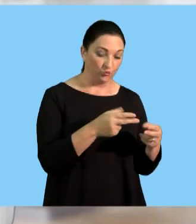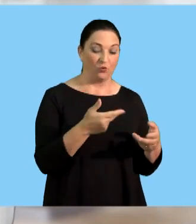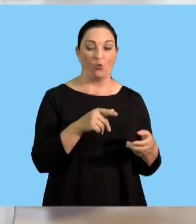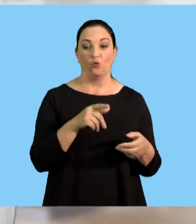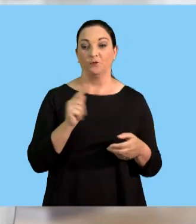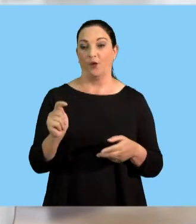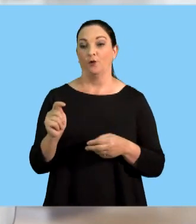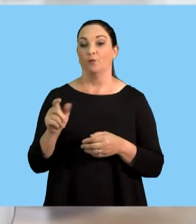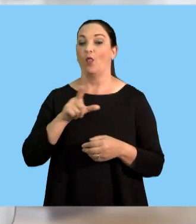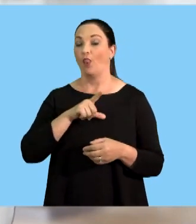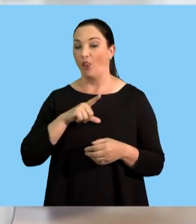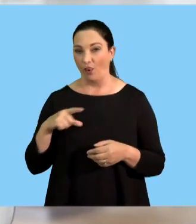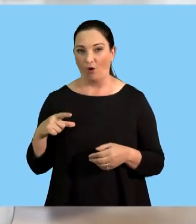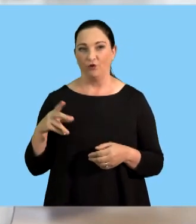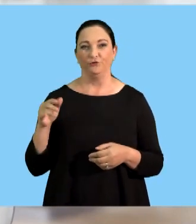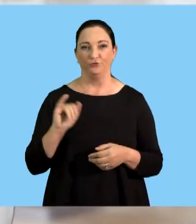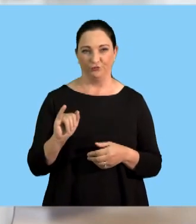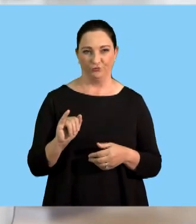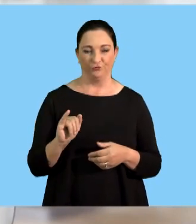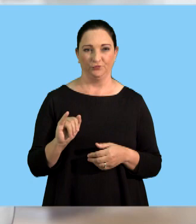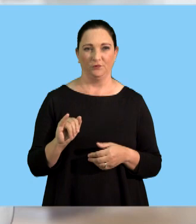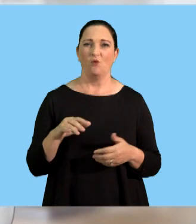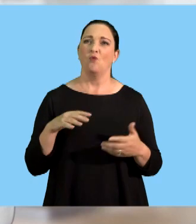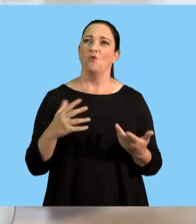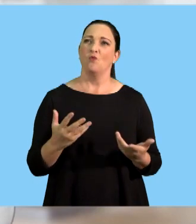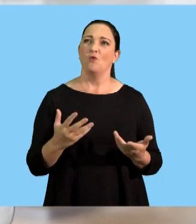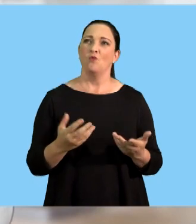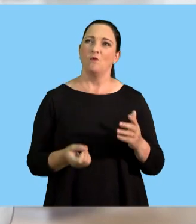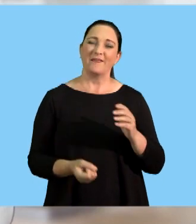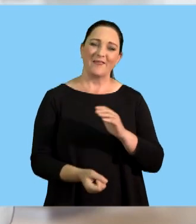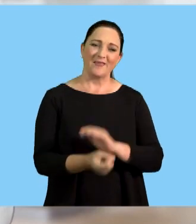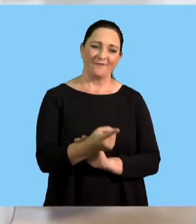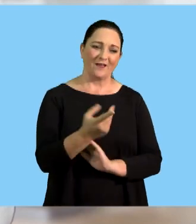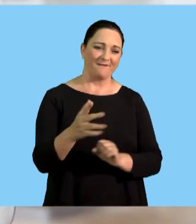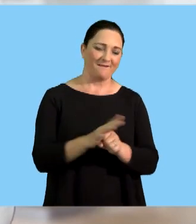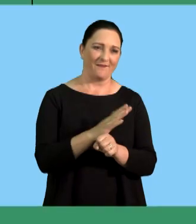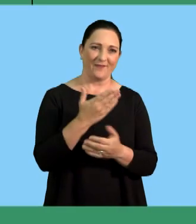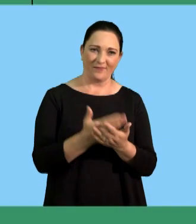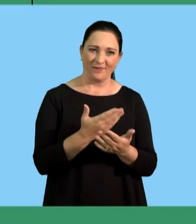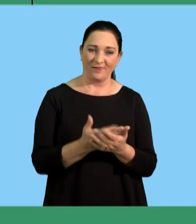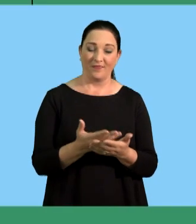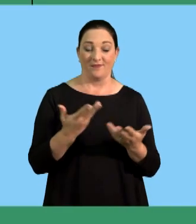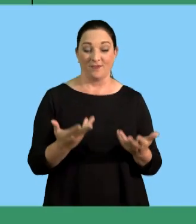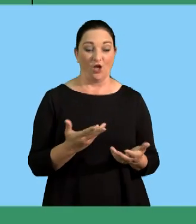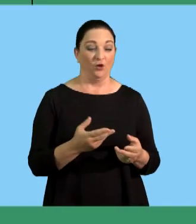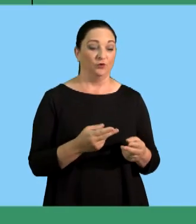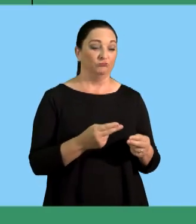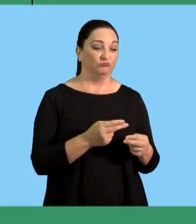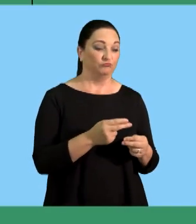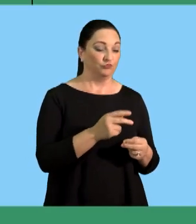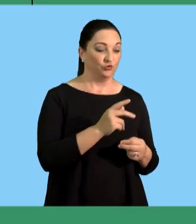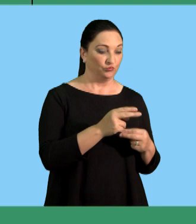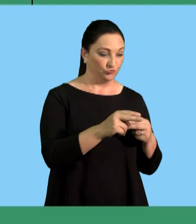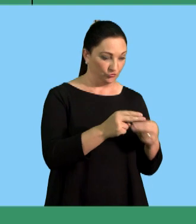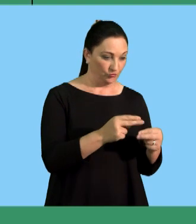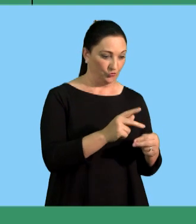your examples of insurance or events that may be covered for long-term or